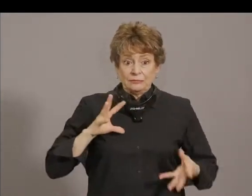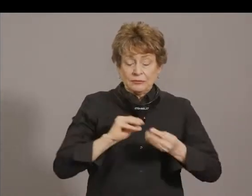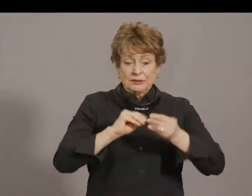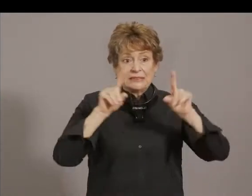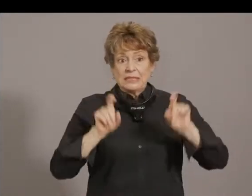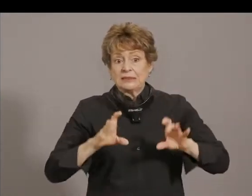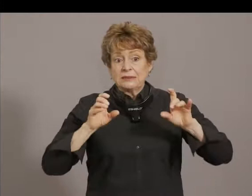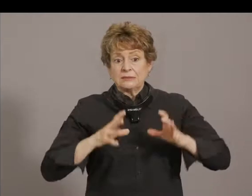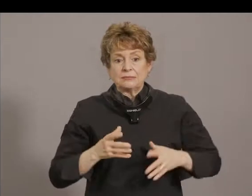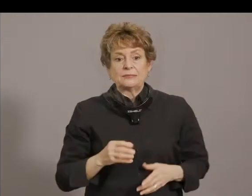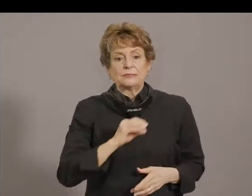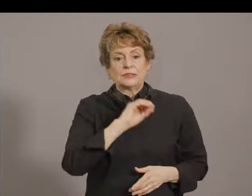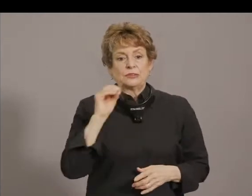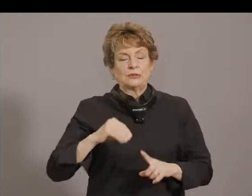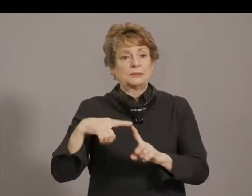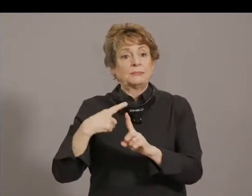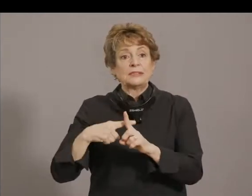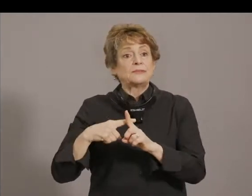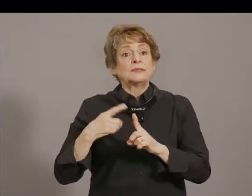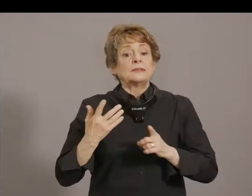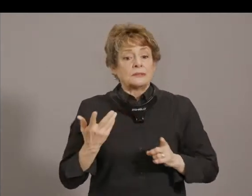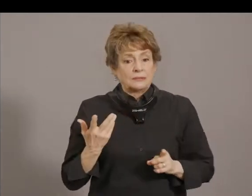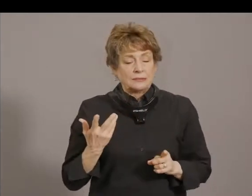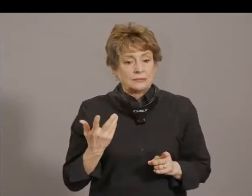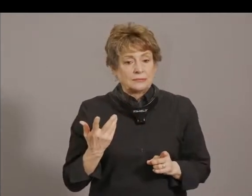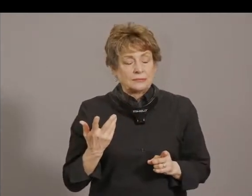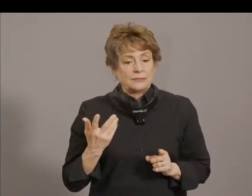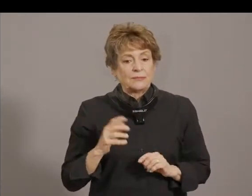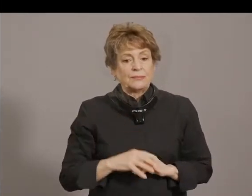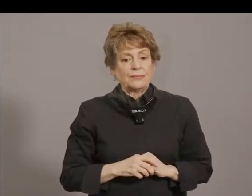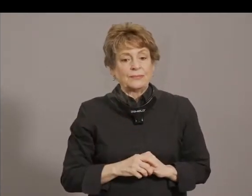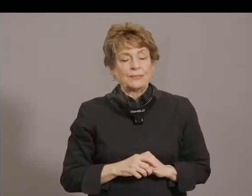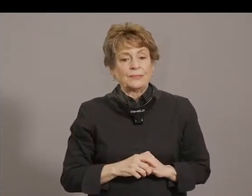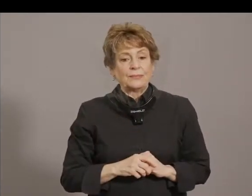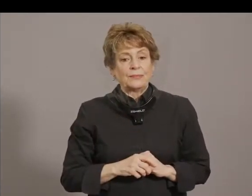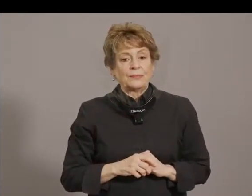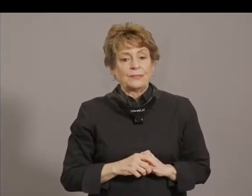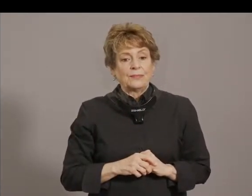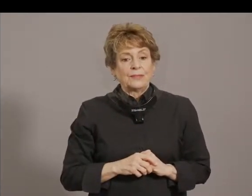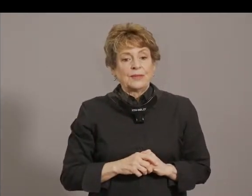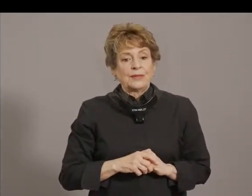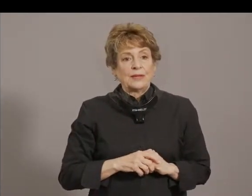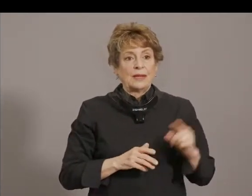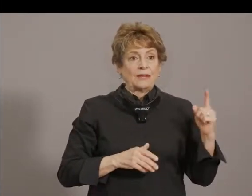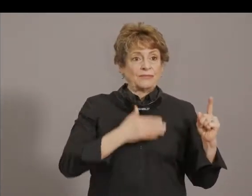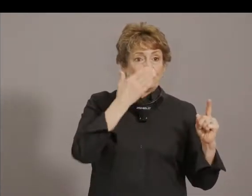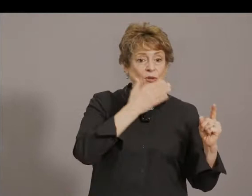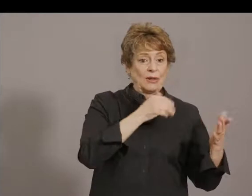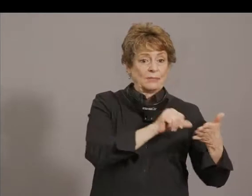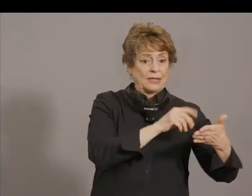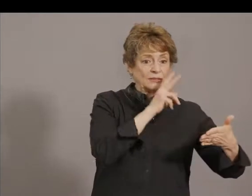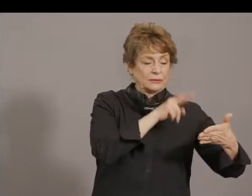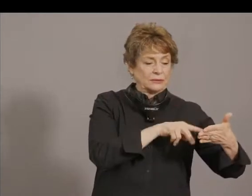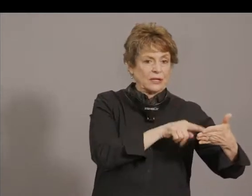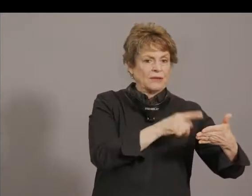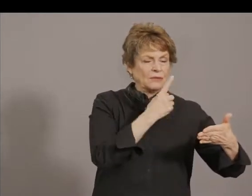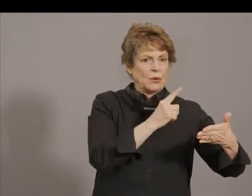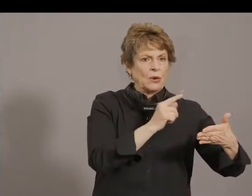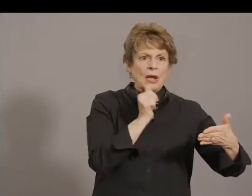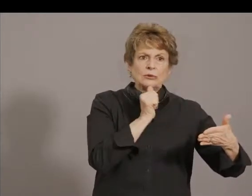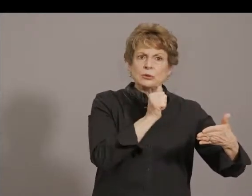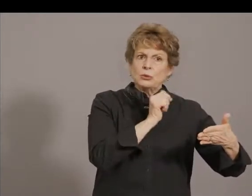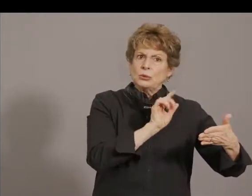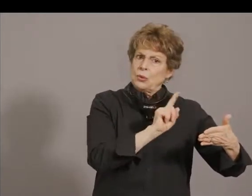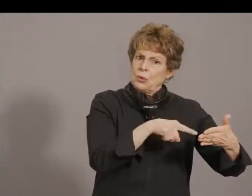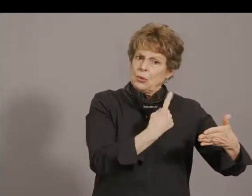our summary page and on the front page, you'll see it in unique Arizonans. The unique Arizonans are represented by the dark gray